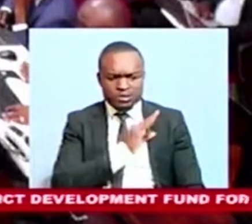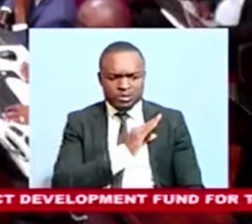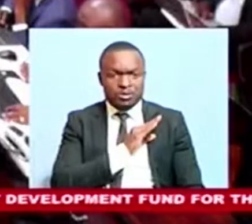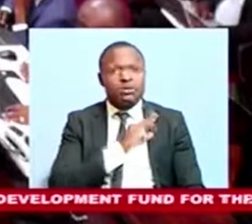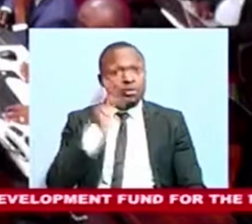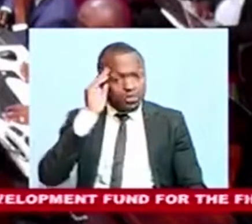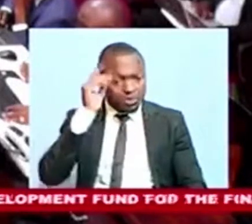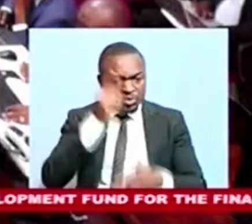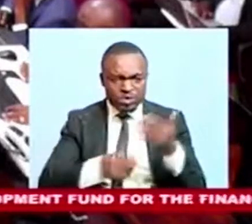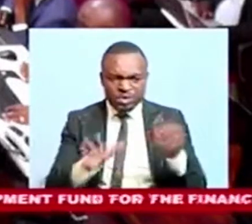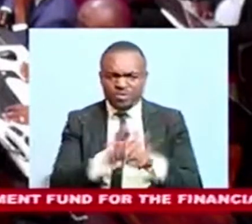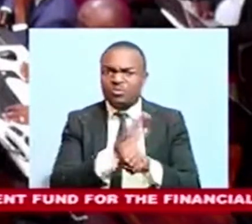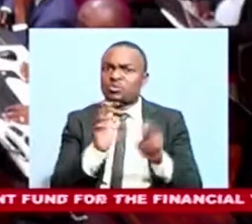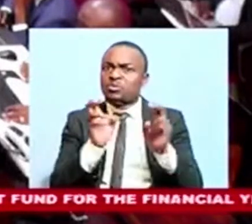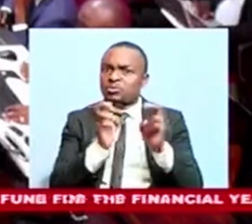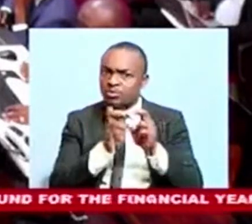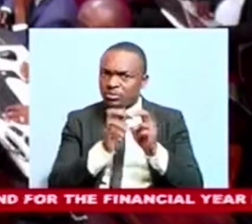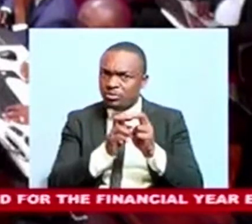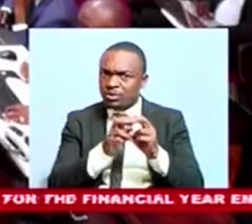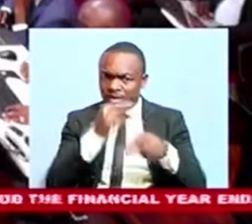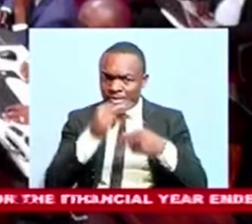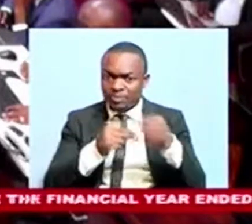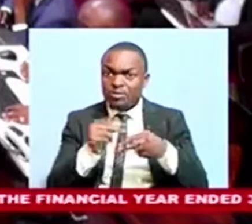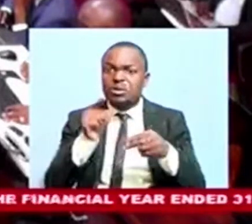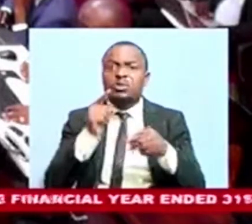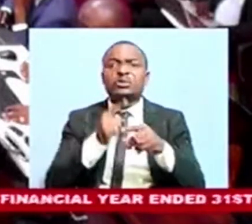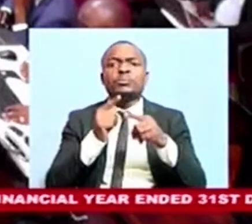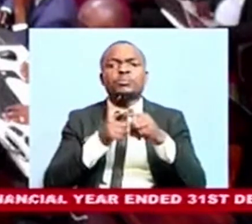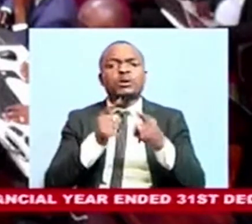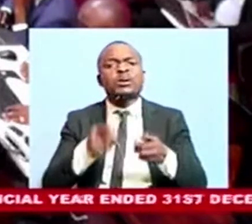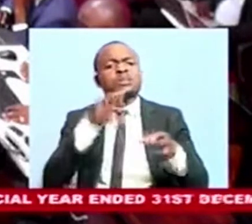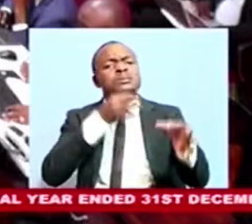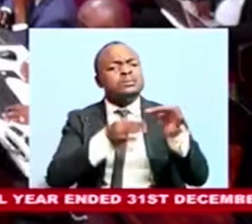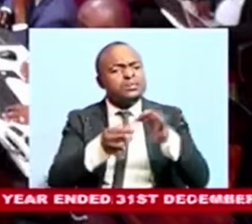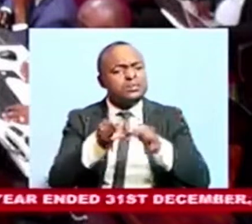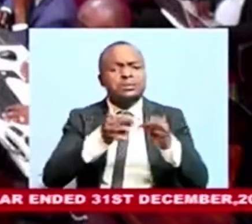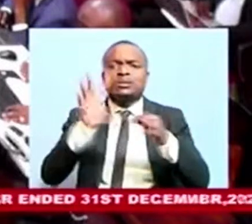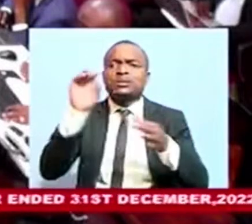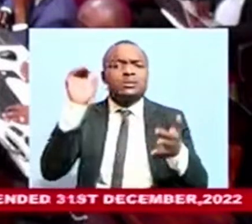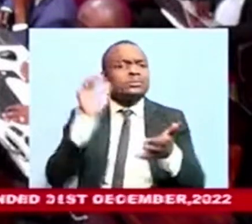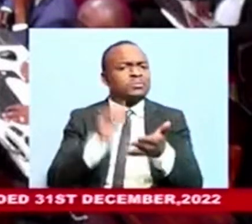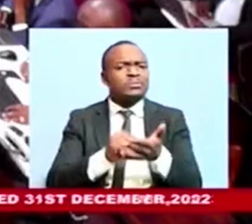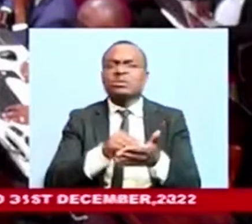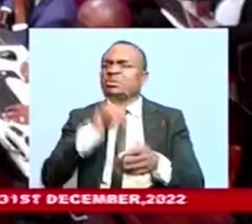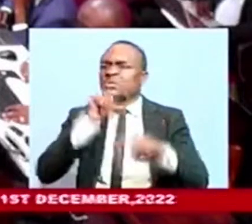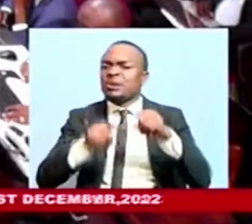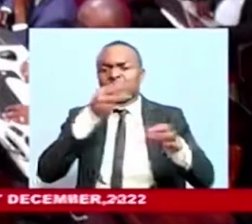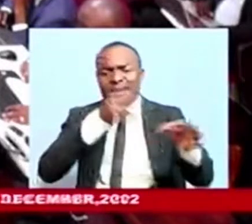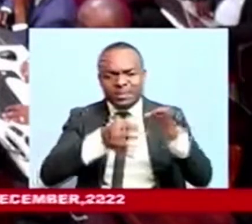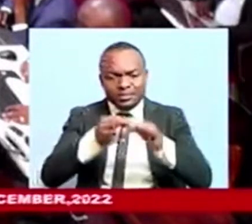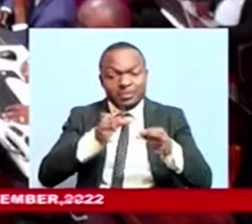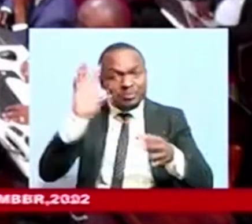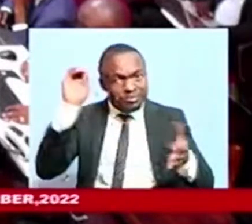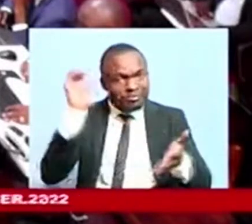full contract is. And then you are trying to justify the 50,000, which is unjustifiable.